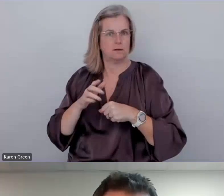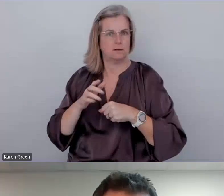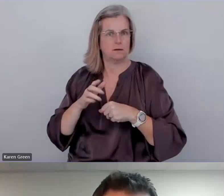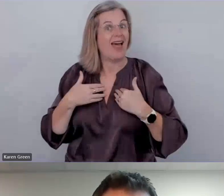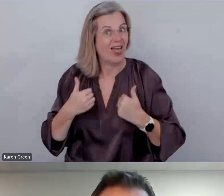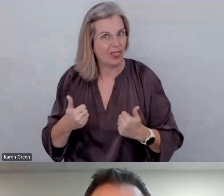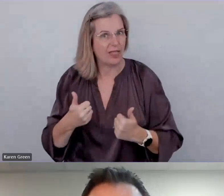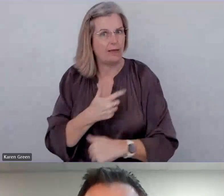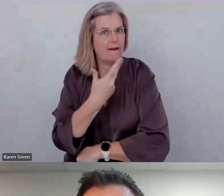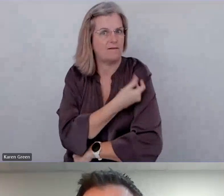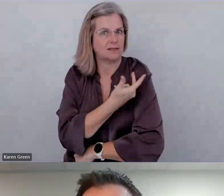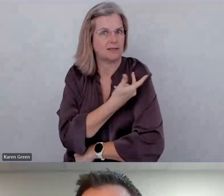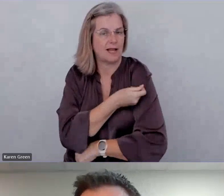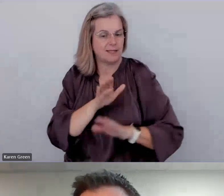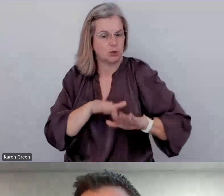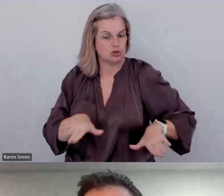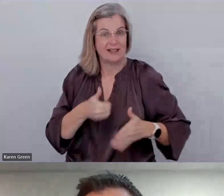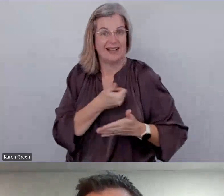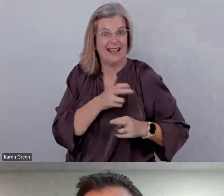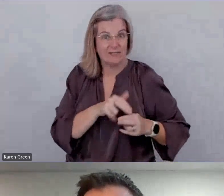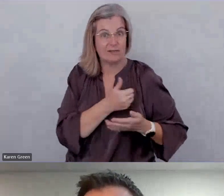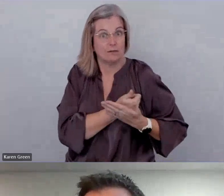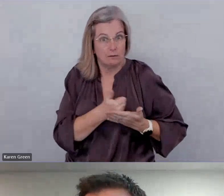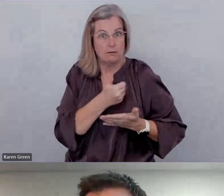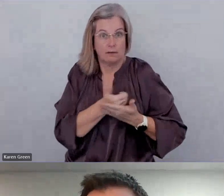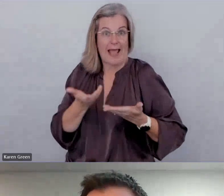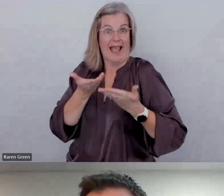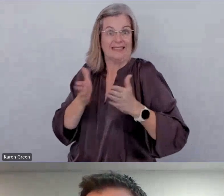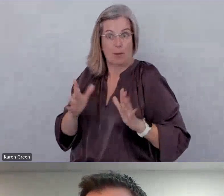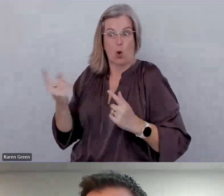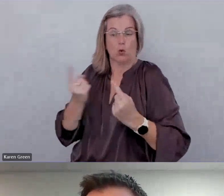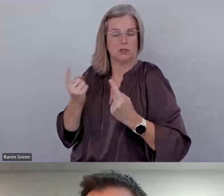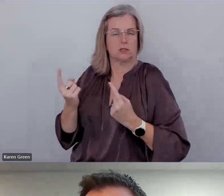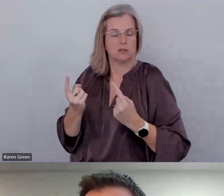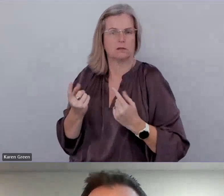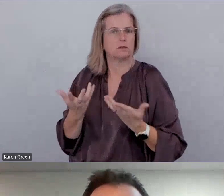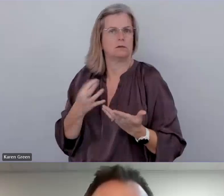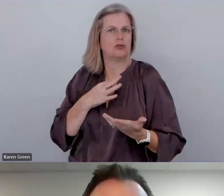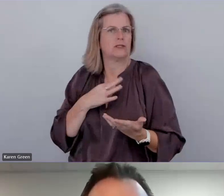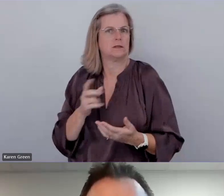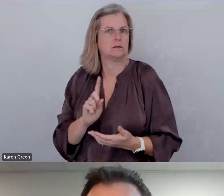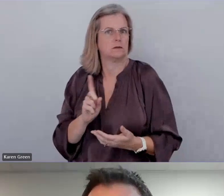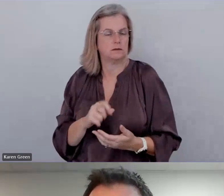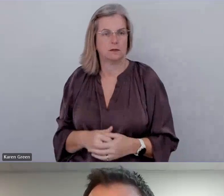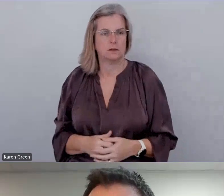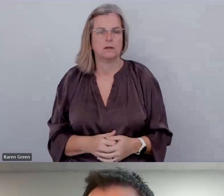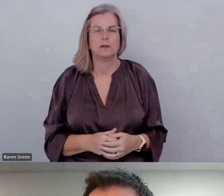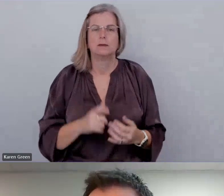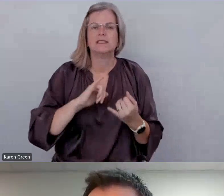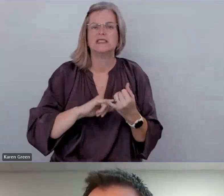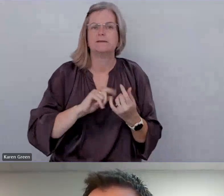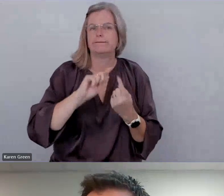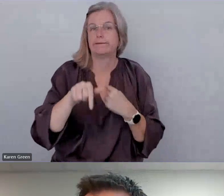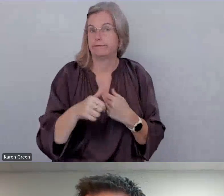Don't know if there is an answer to this one. Well, I think healthy, how do you define that? Okay. Vaccinated children